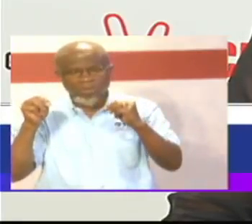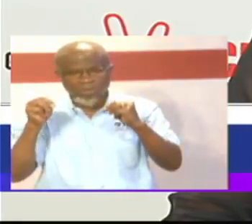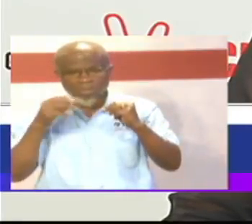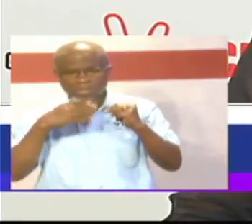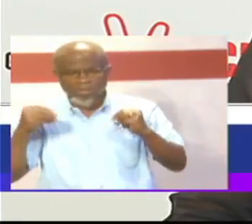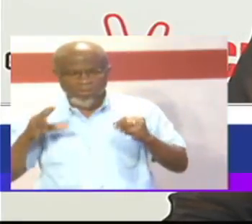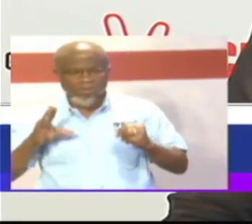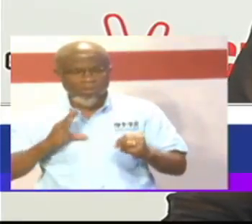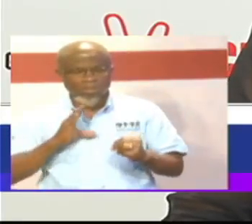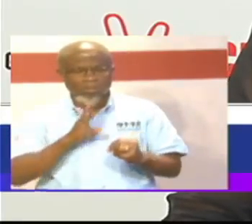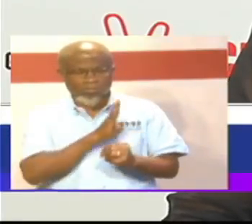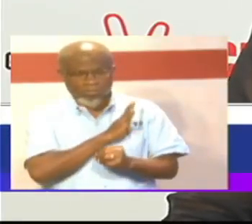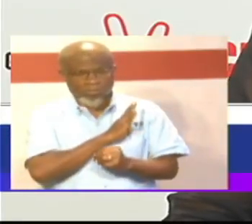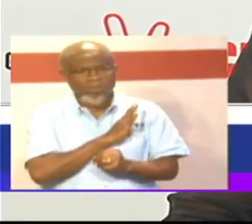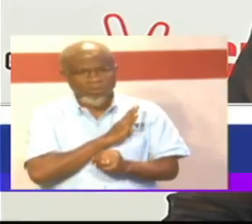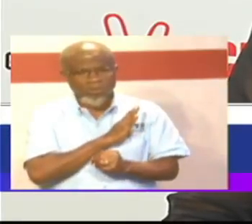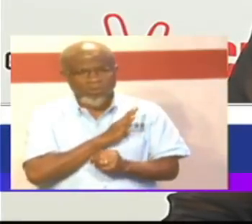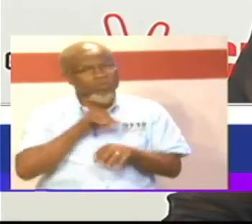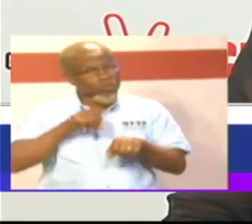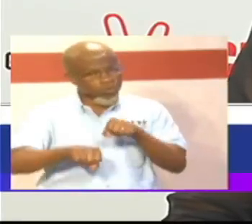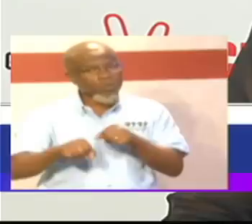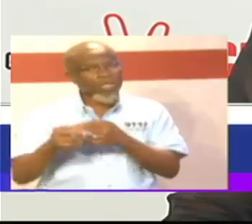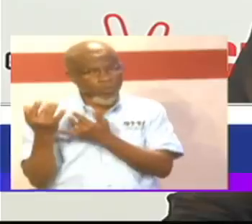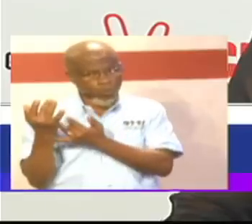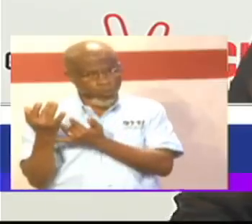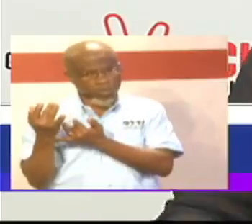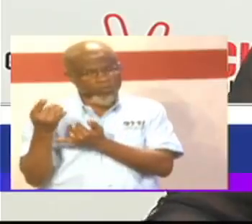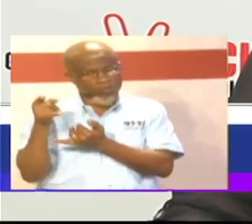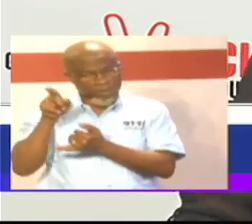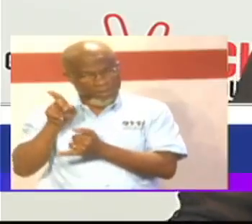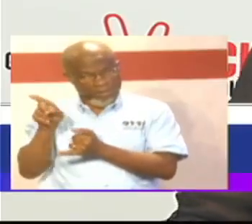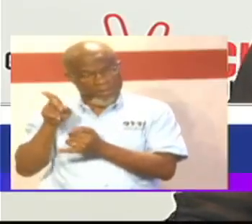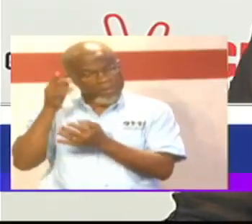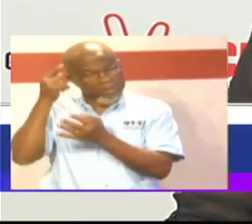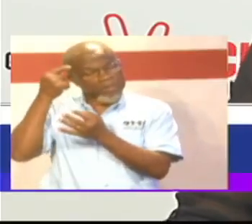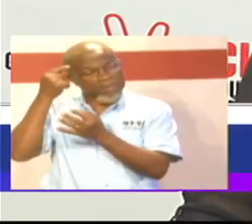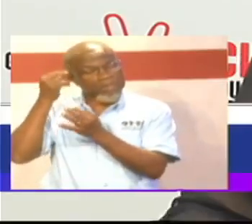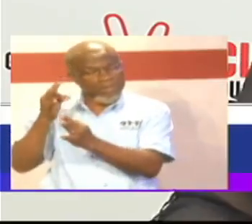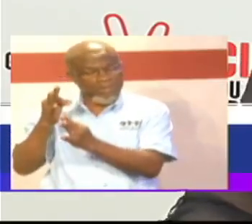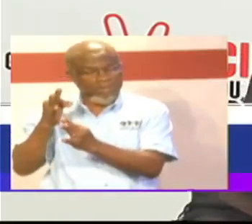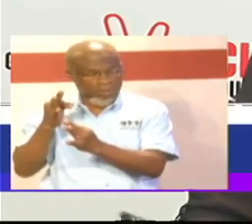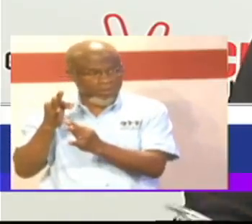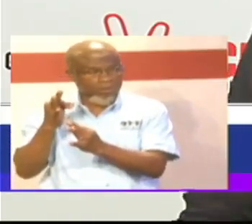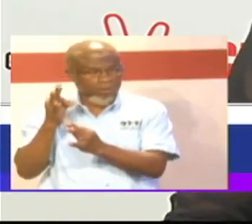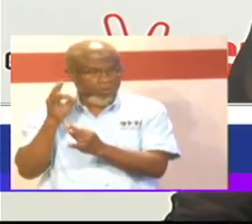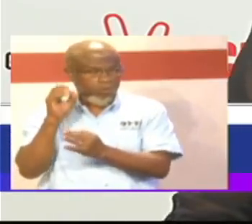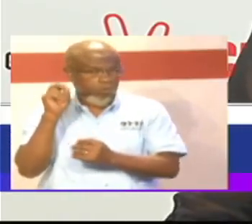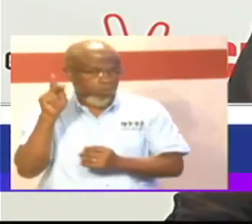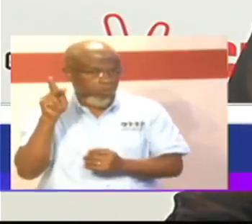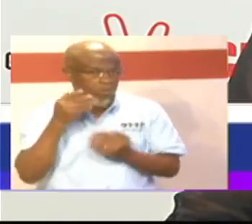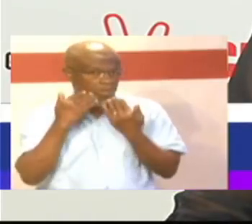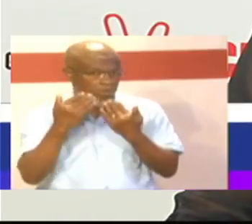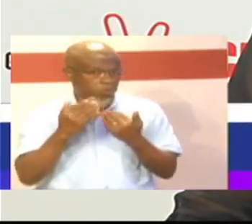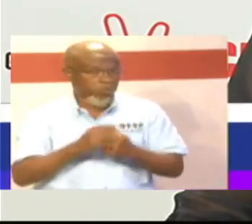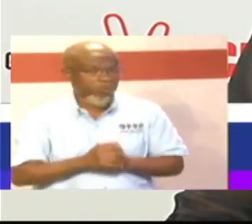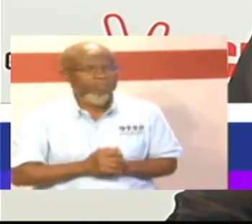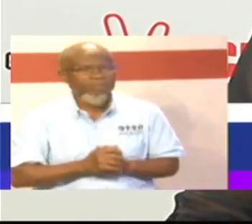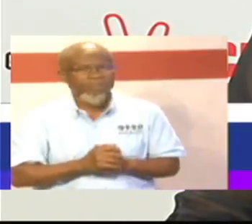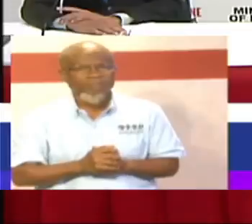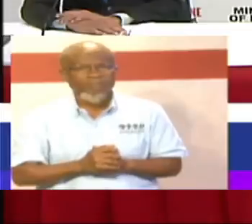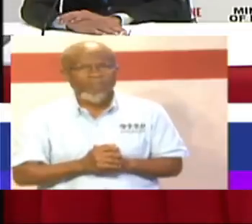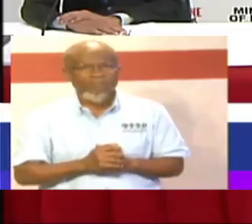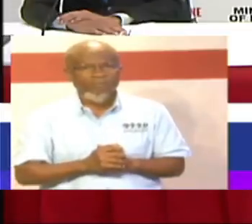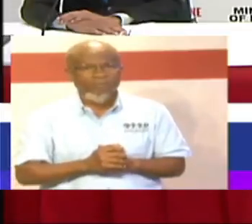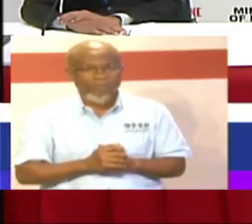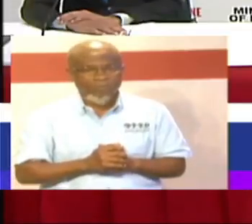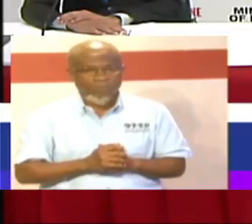cabinet. So we would have to await his decision on that matter. Thank you. Thank you very much. Finally,